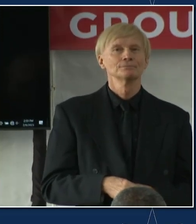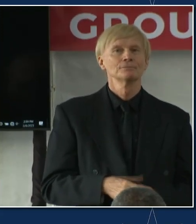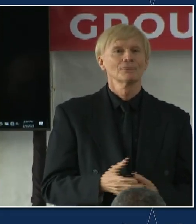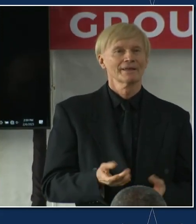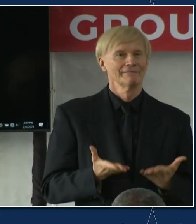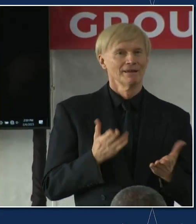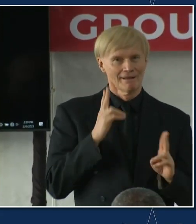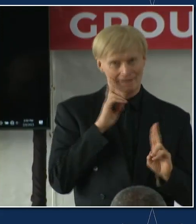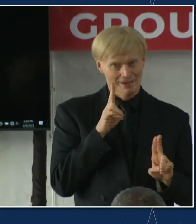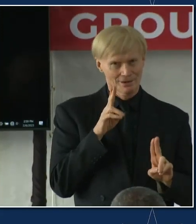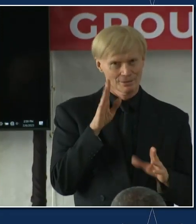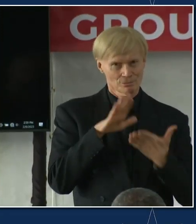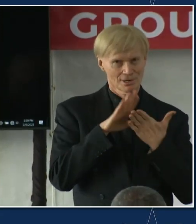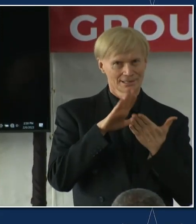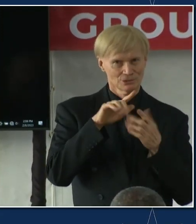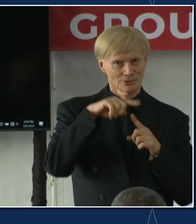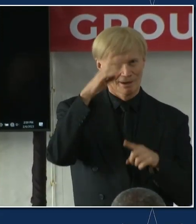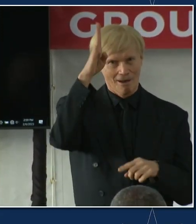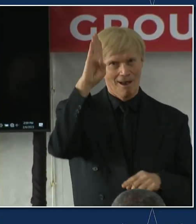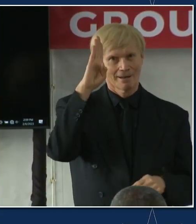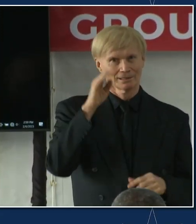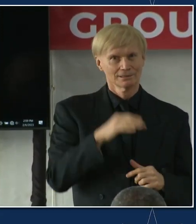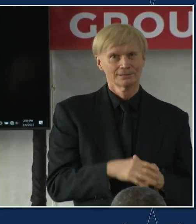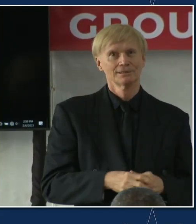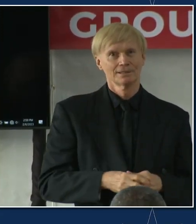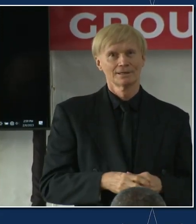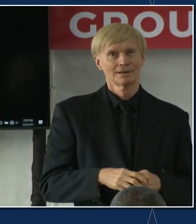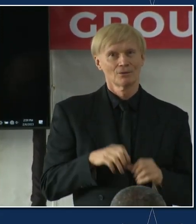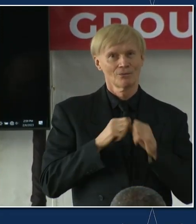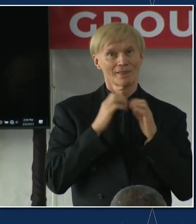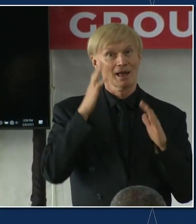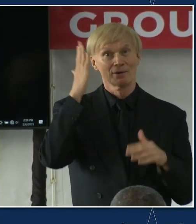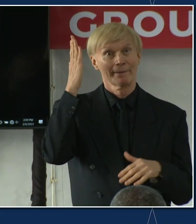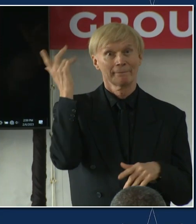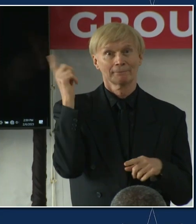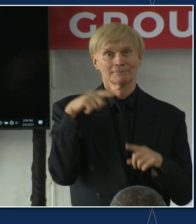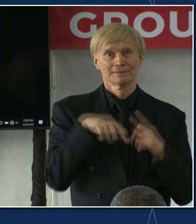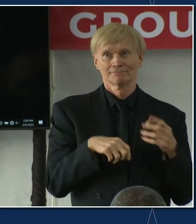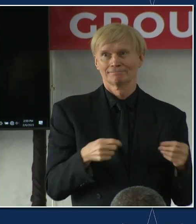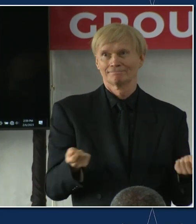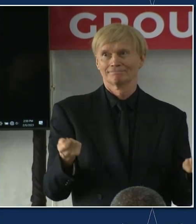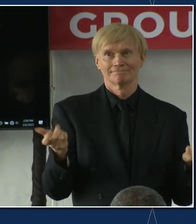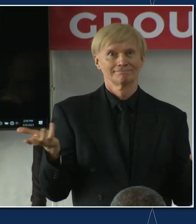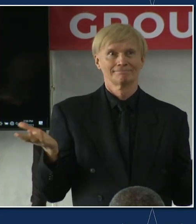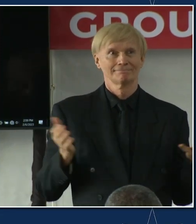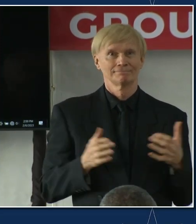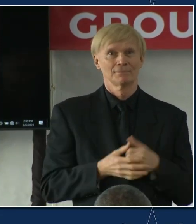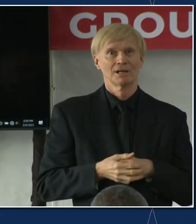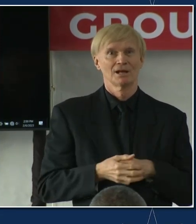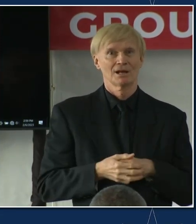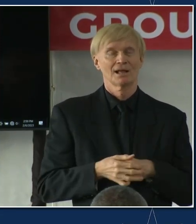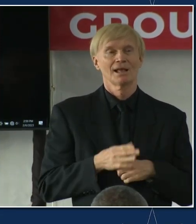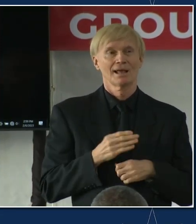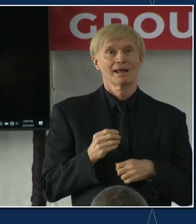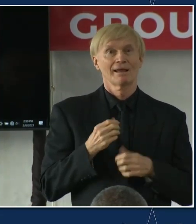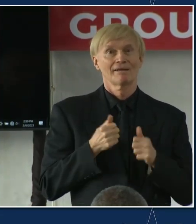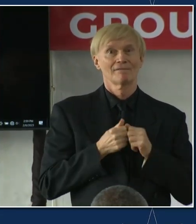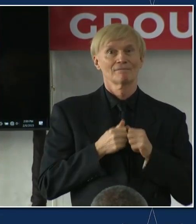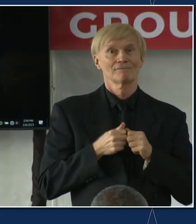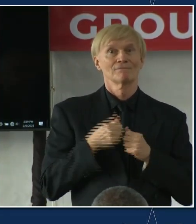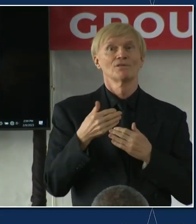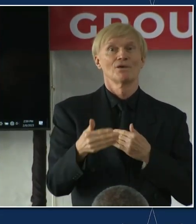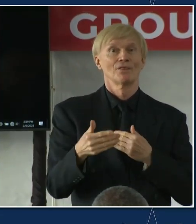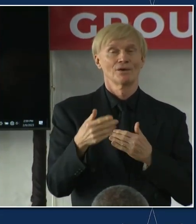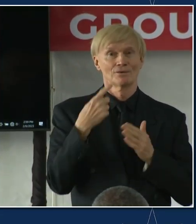honor and praise to God for allowing us to be here today and to further recognize